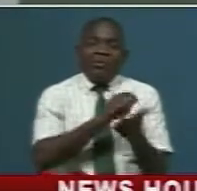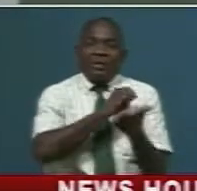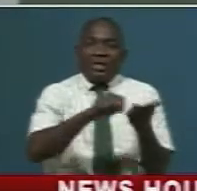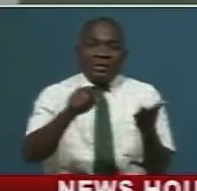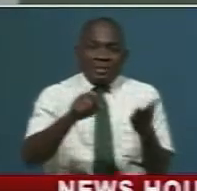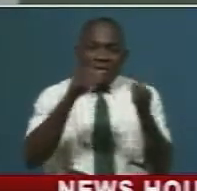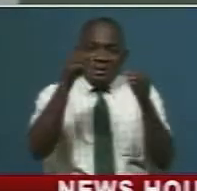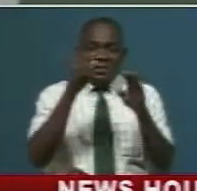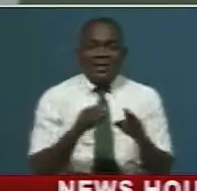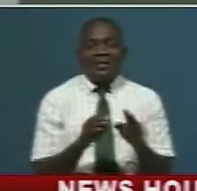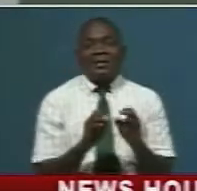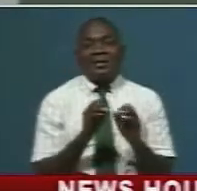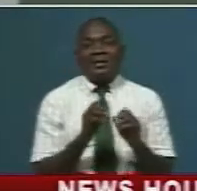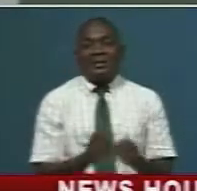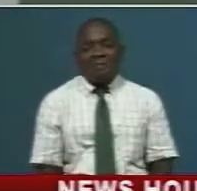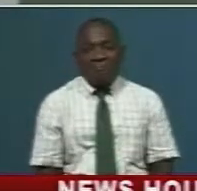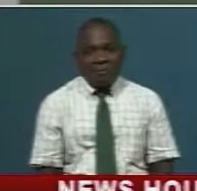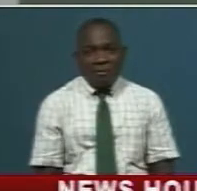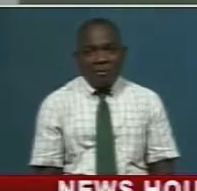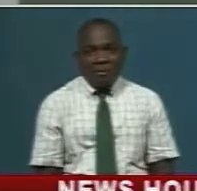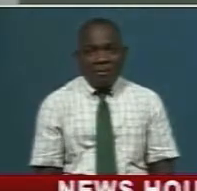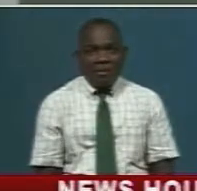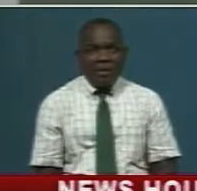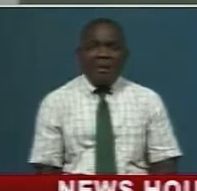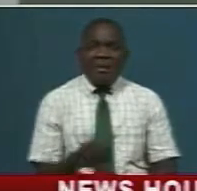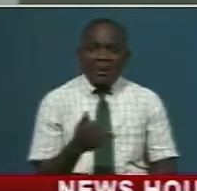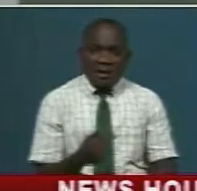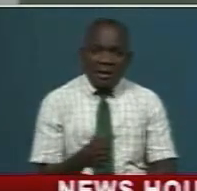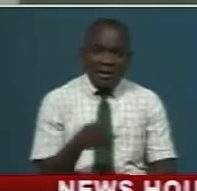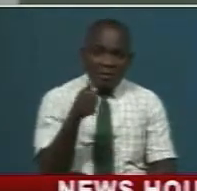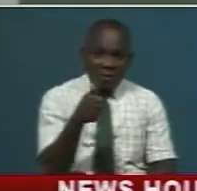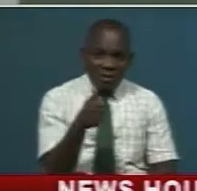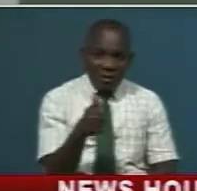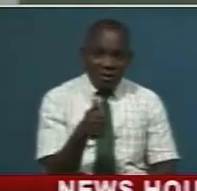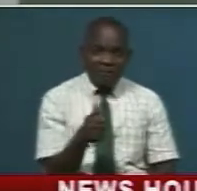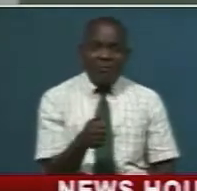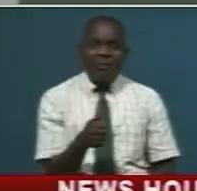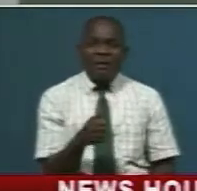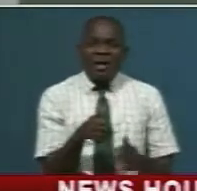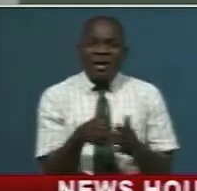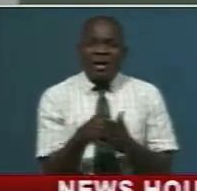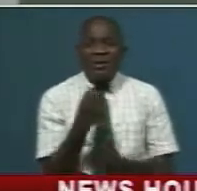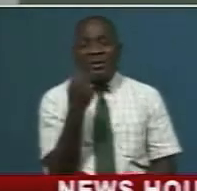song. Now, where did teacher licensure actually begin?